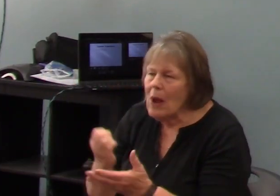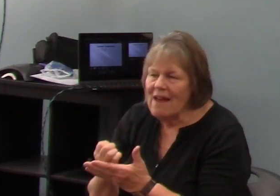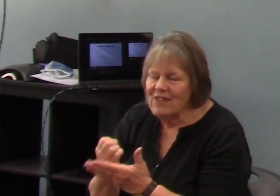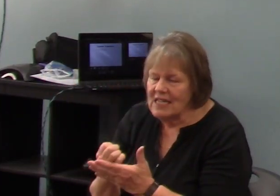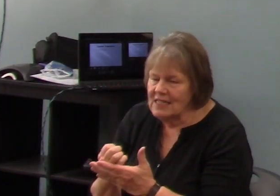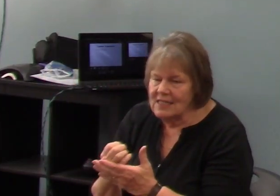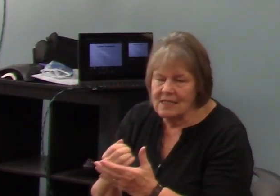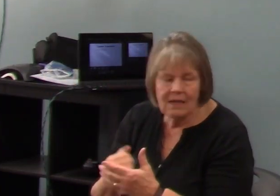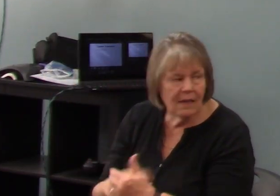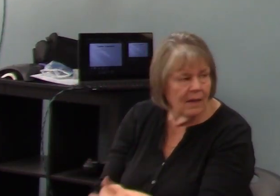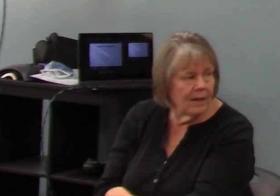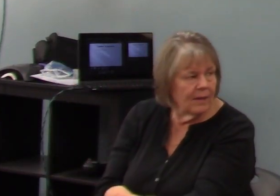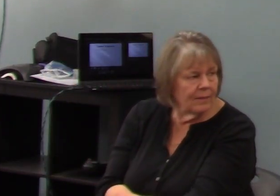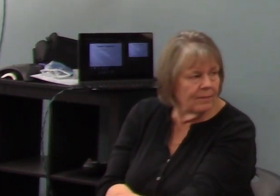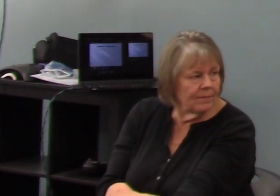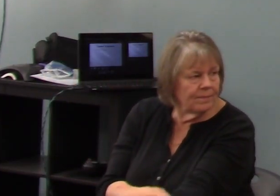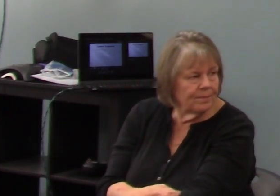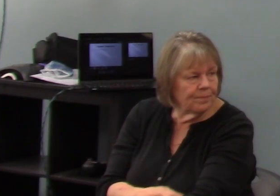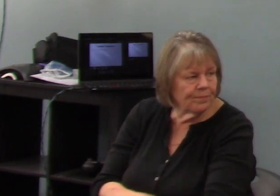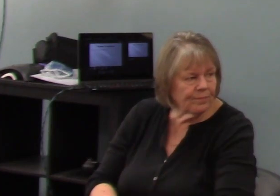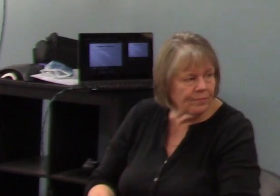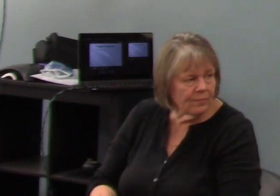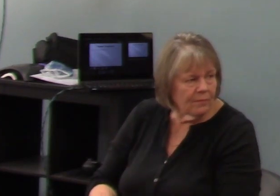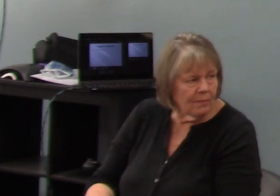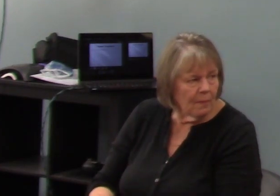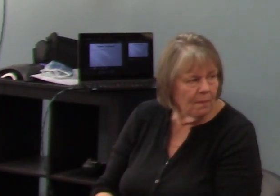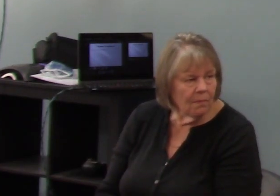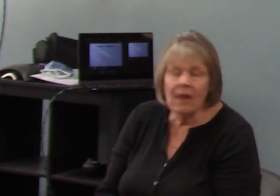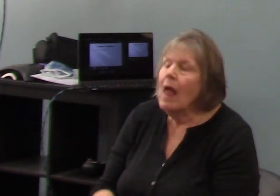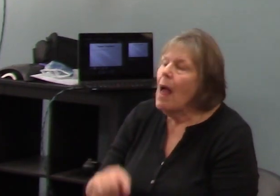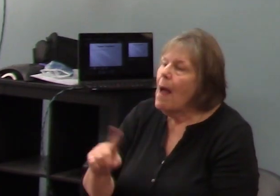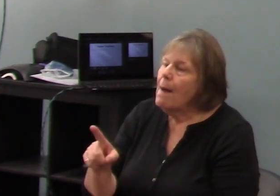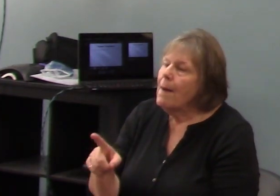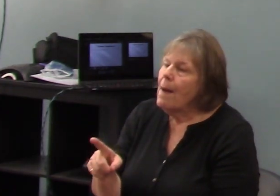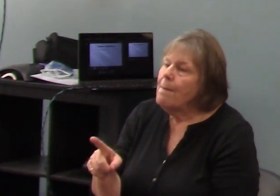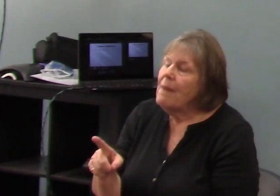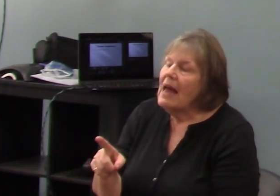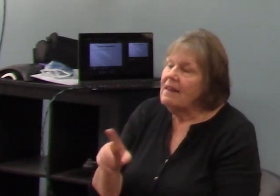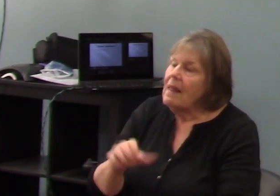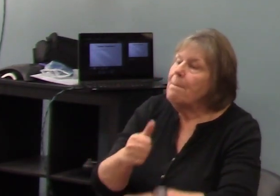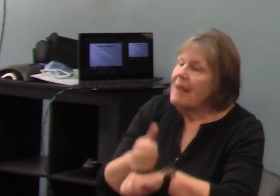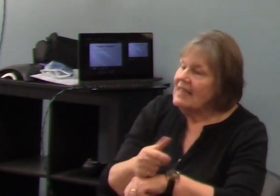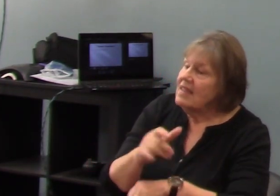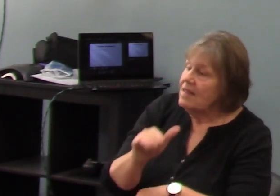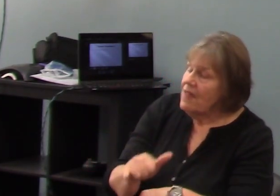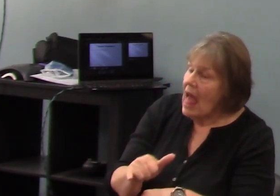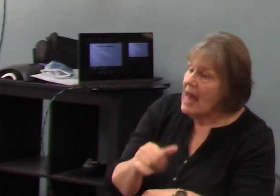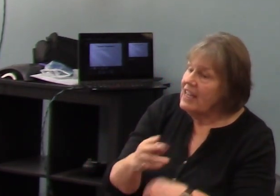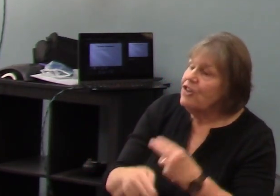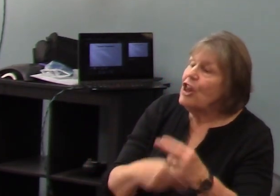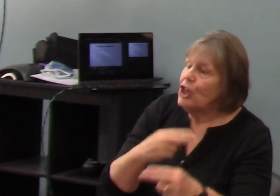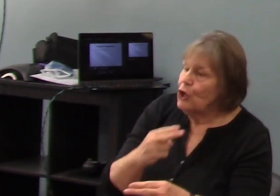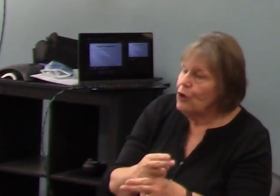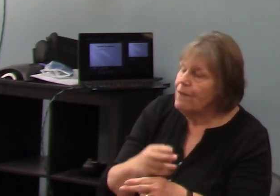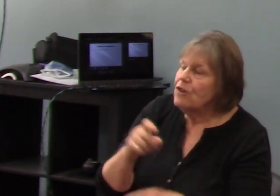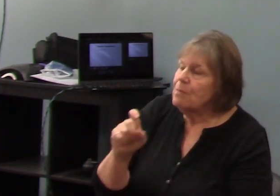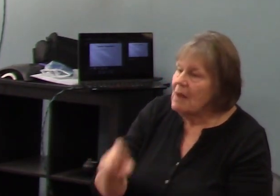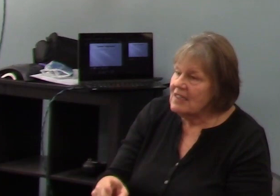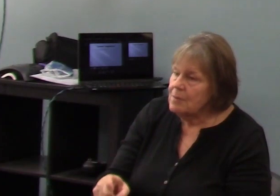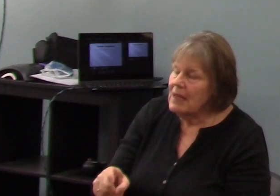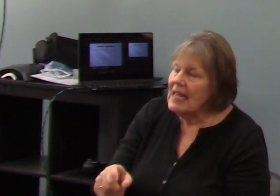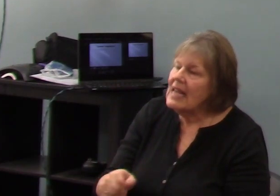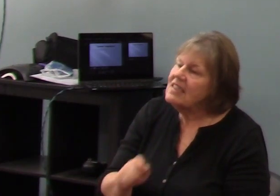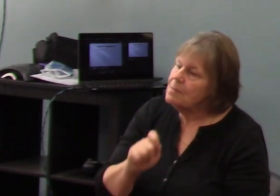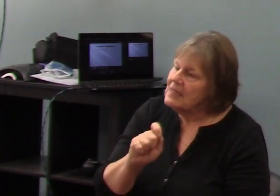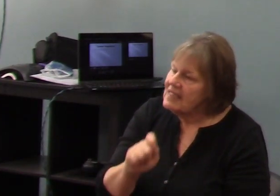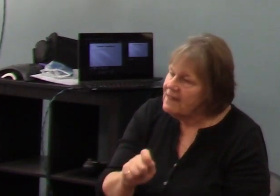But the premise is that the universe has to be a certain density. Correct. Where does that come from? Correct. The goal is we're trying to make the universe